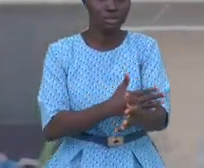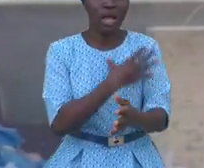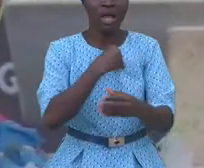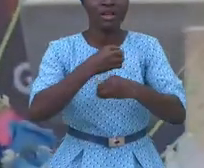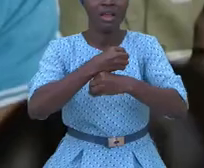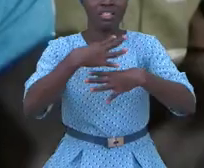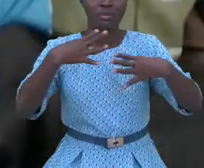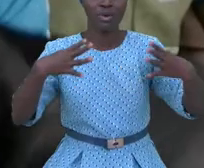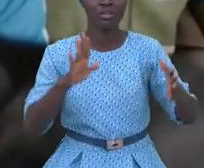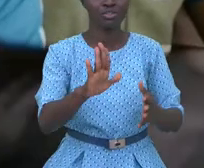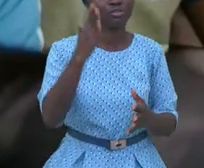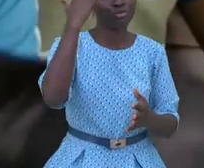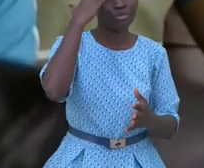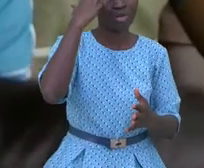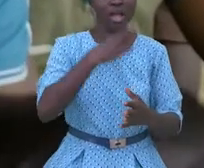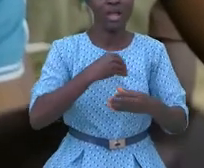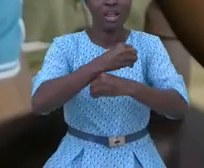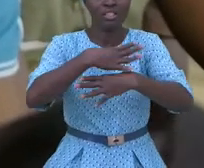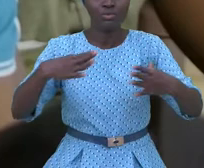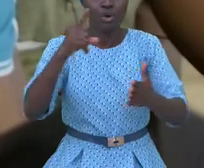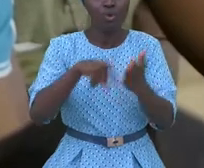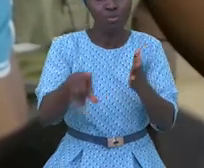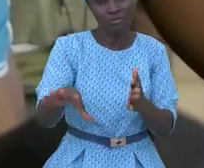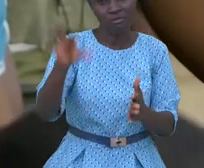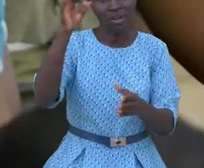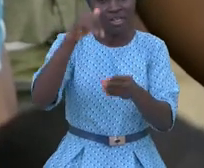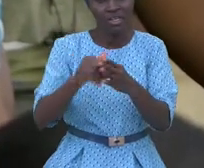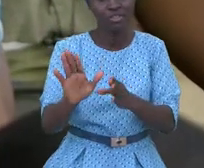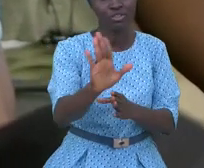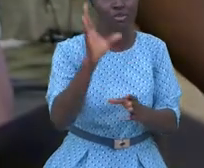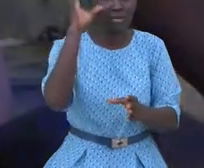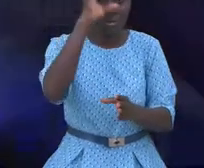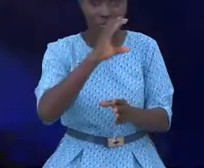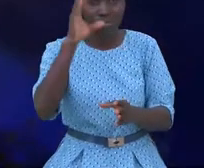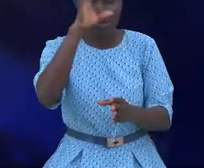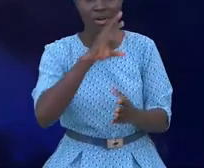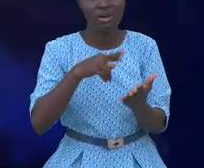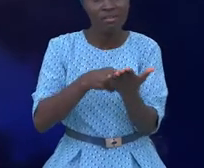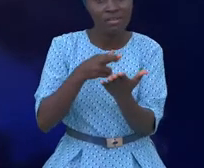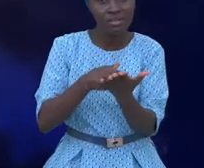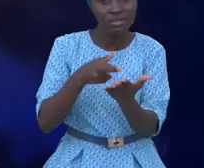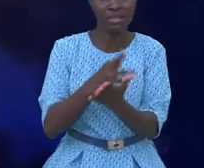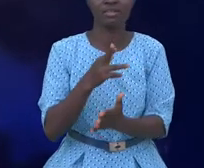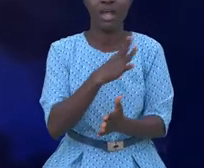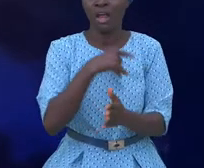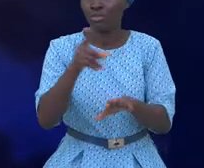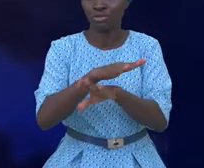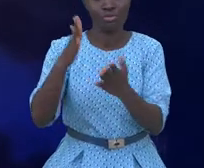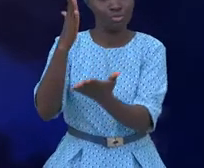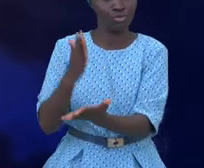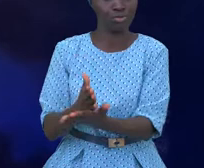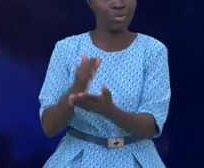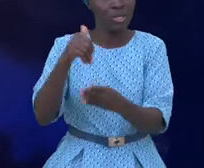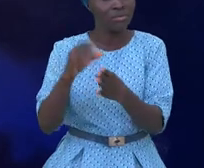knowledge. Expand the discovery. And it is as you do that, you don't stop with exploring. You